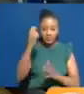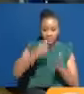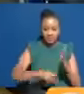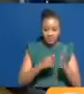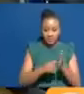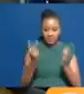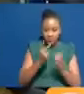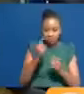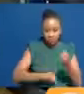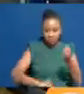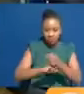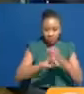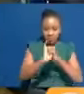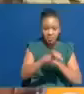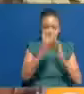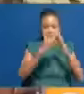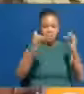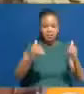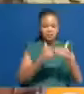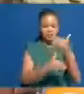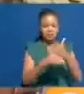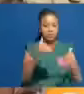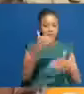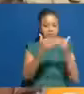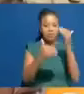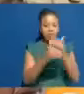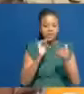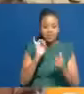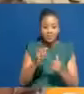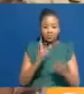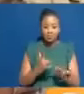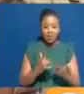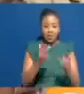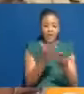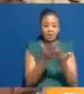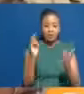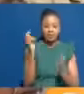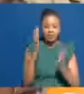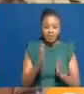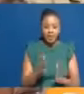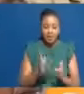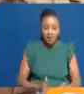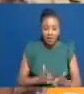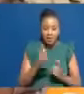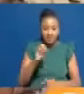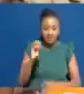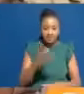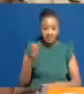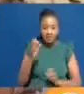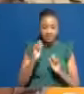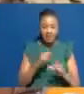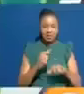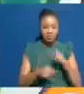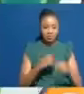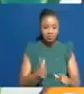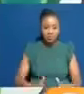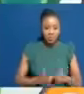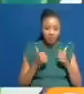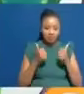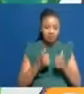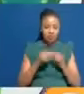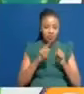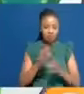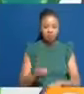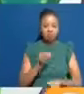employers to fund the affordable housing scheme would allow Kenyans in informal settlements live in dignity and offer job opportunities